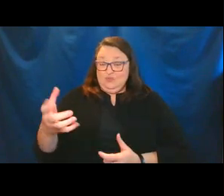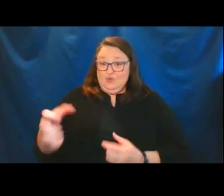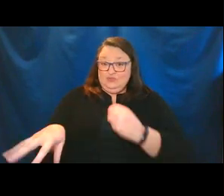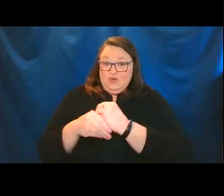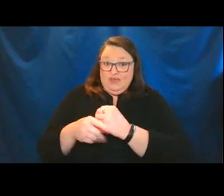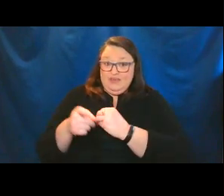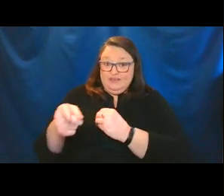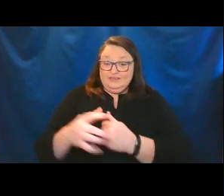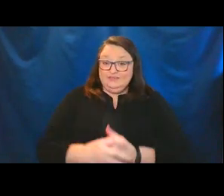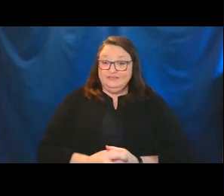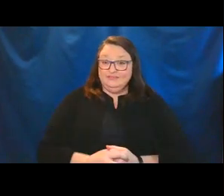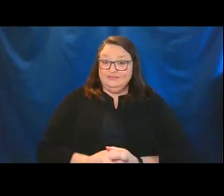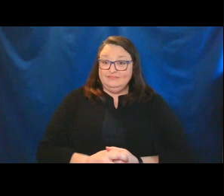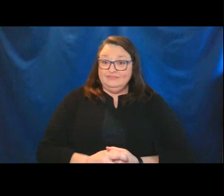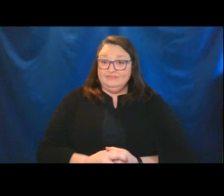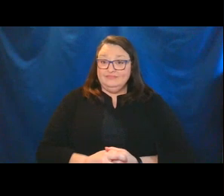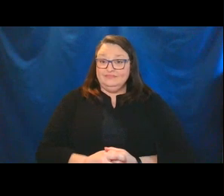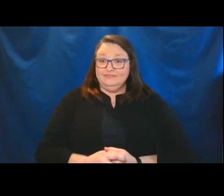add?